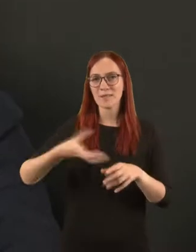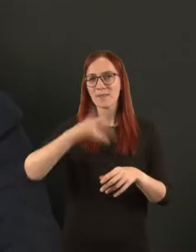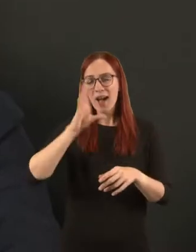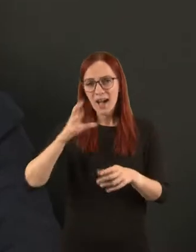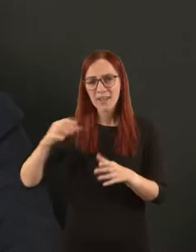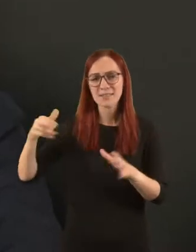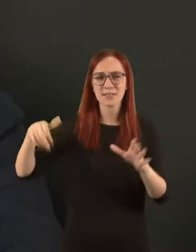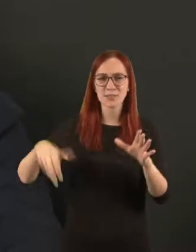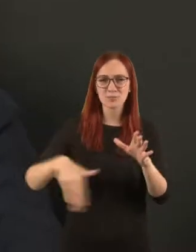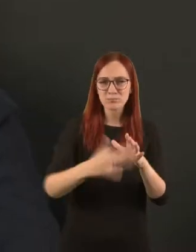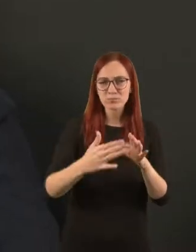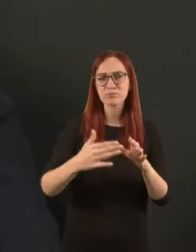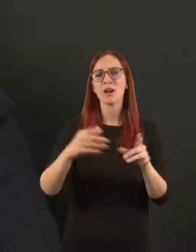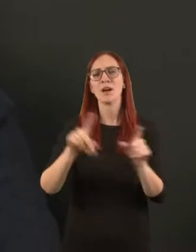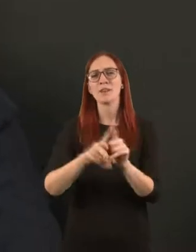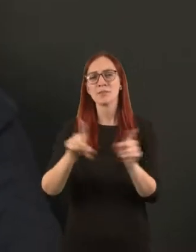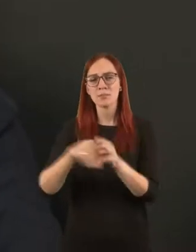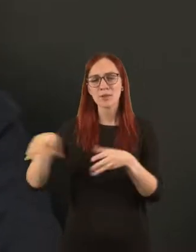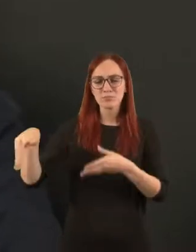wastewater systems